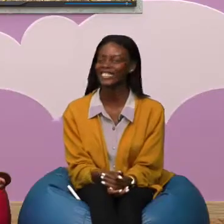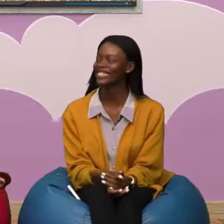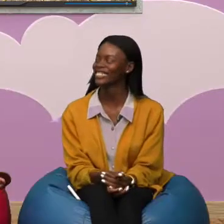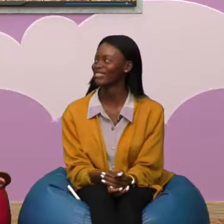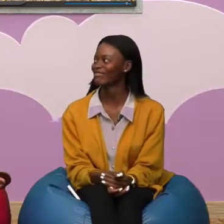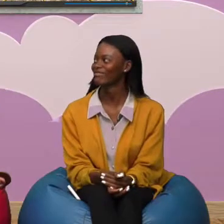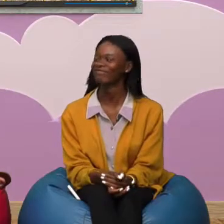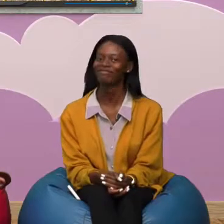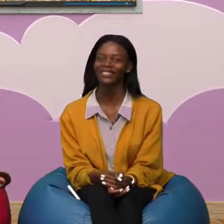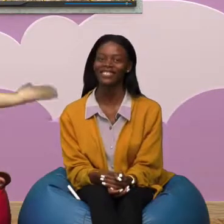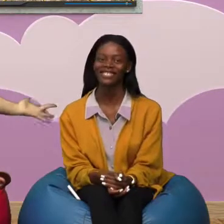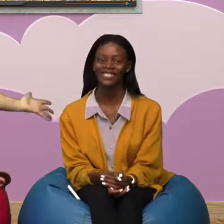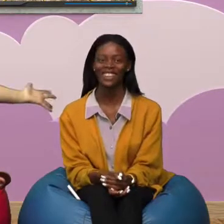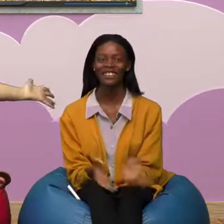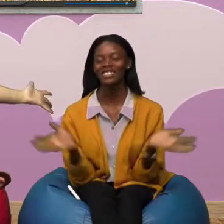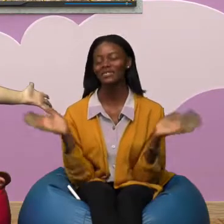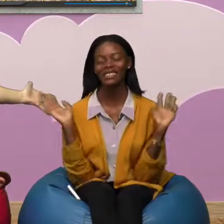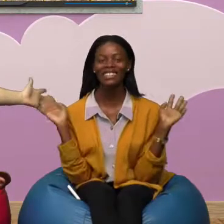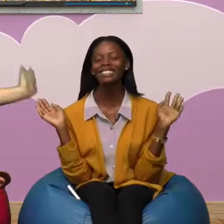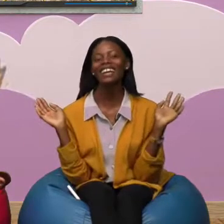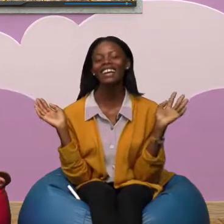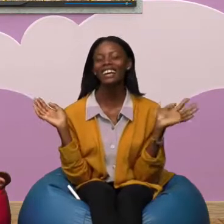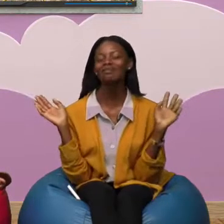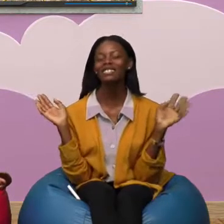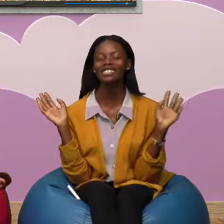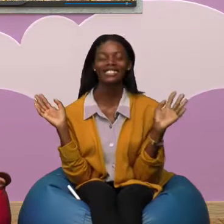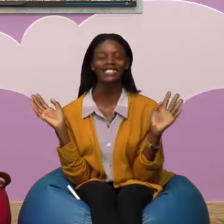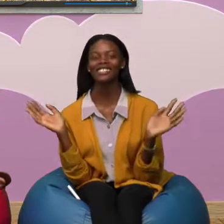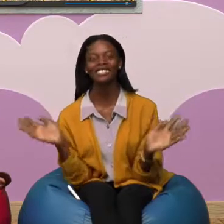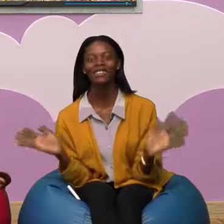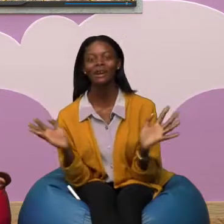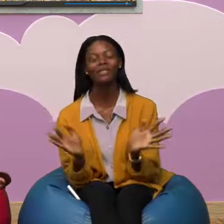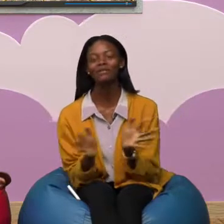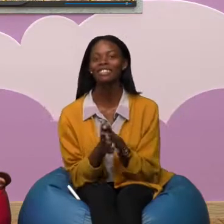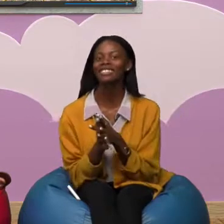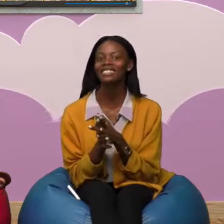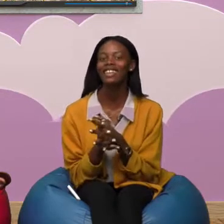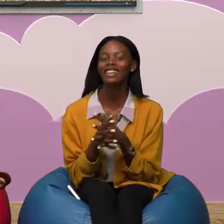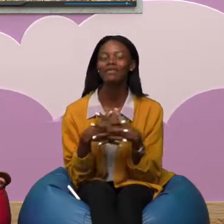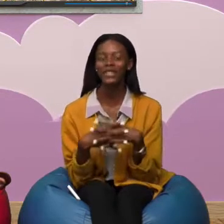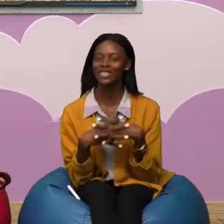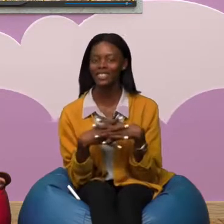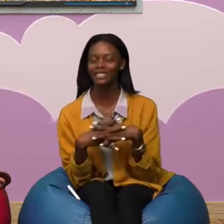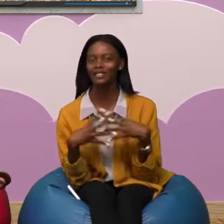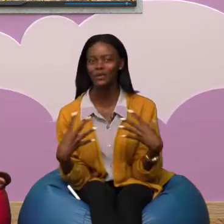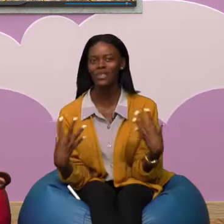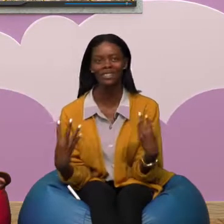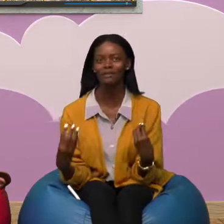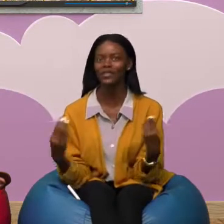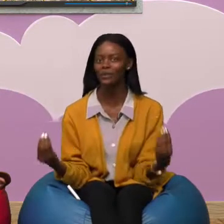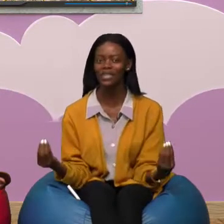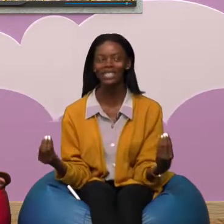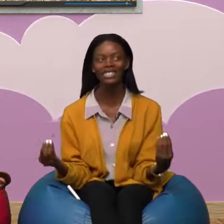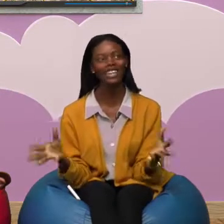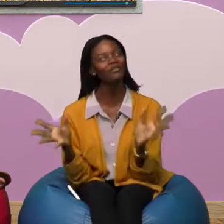My name is Marisol Stoffbad, and this is... I'm so happy to be here today, and I'm so excited to know what the theme